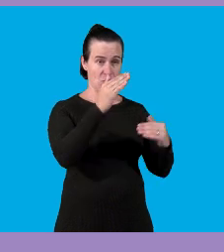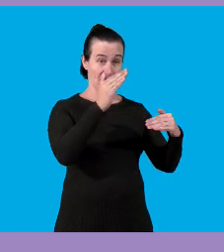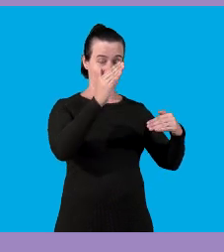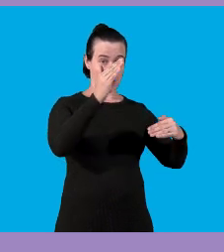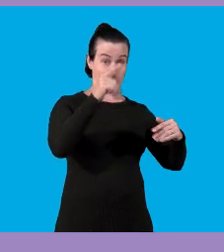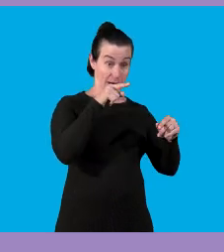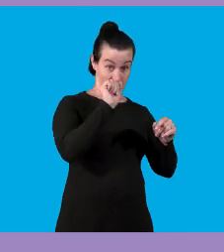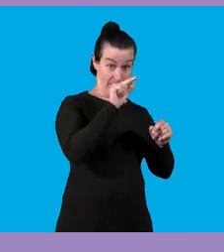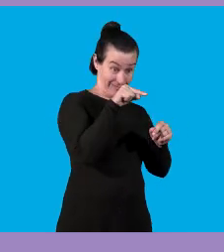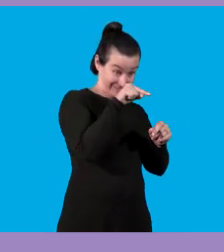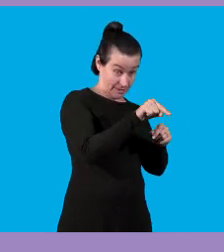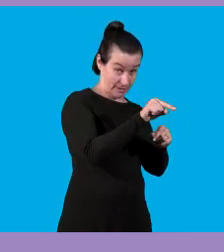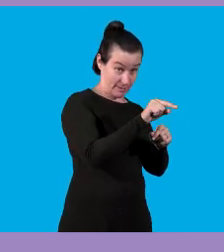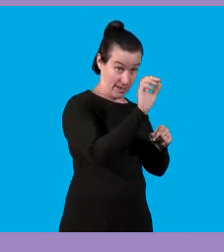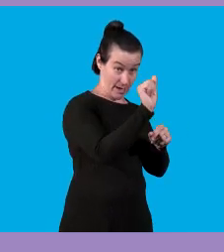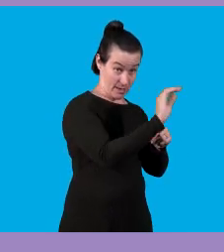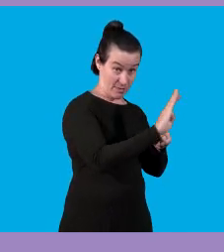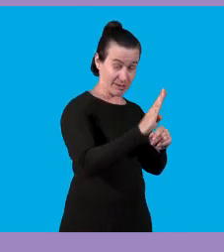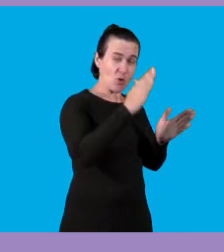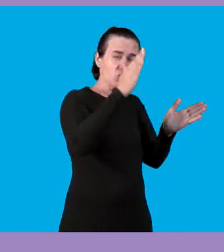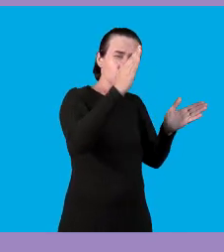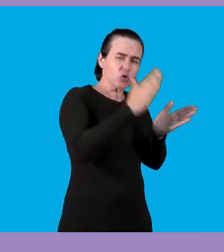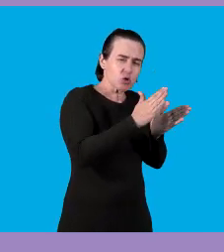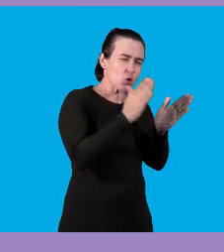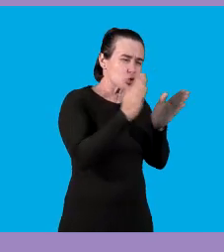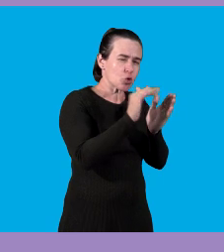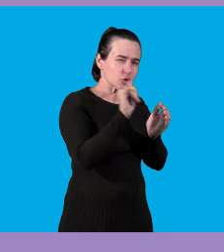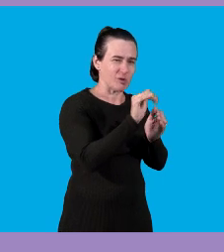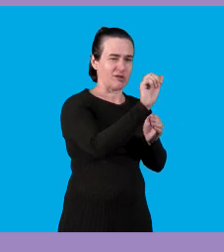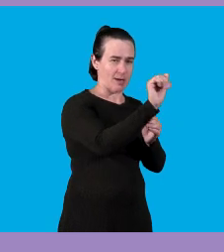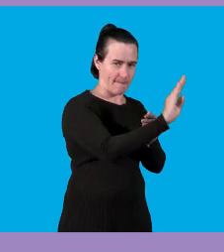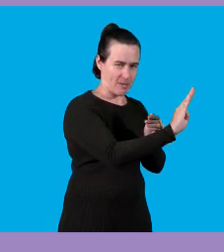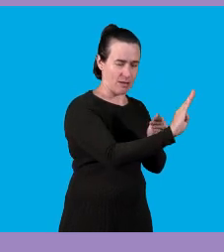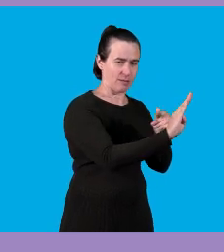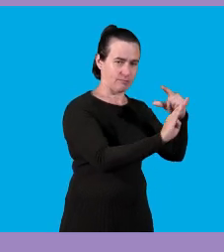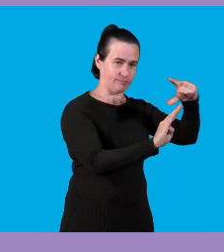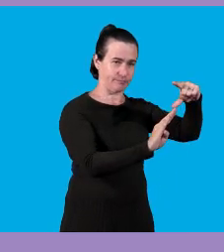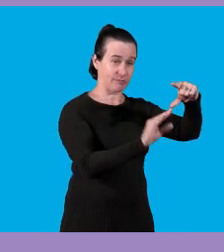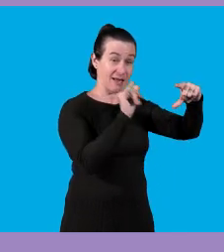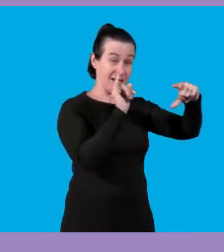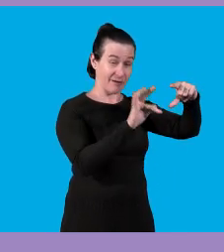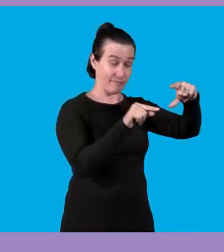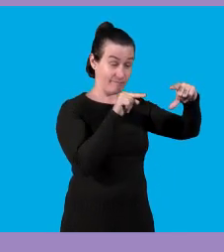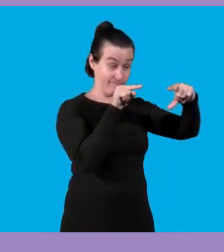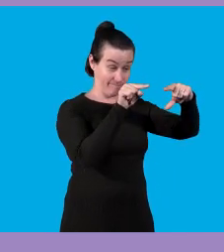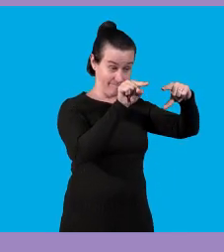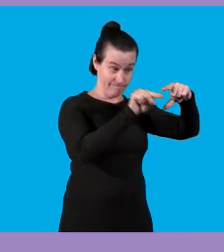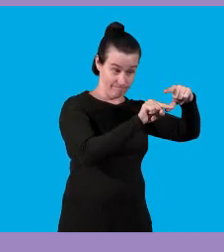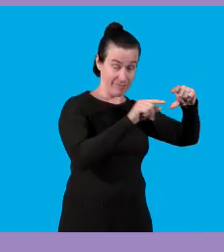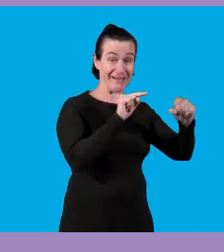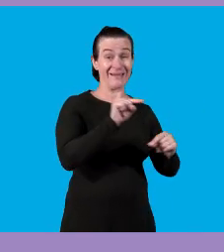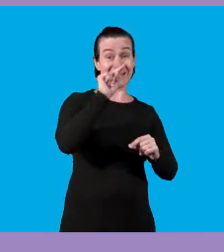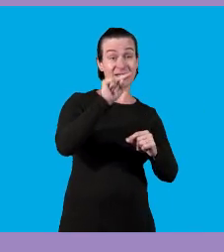smallest side in the triangle, side AB, and side AB divided by the smallest side